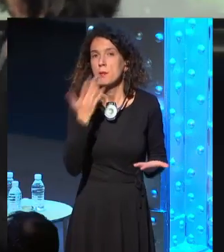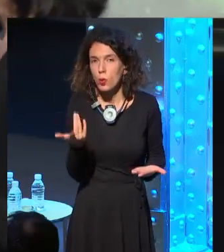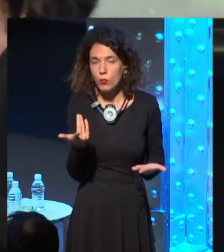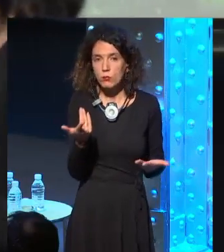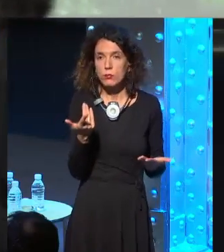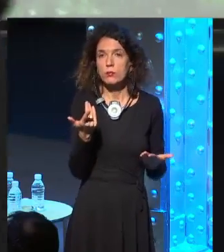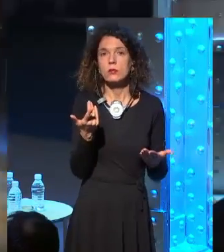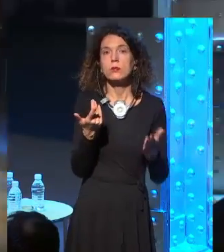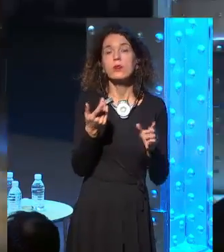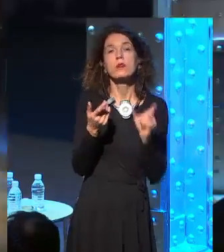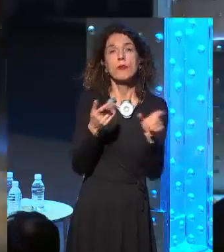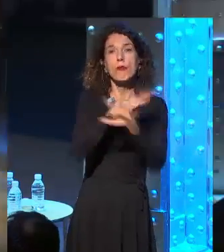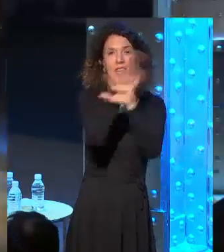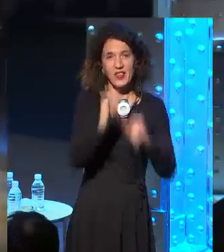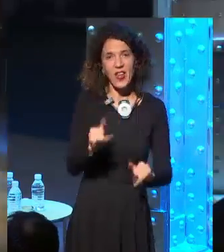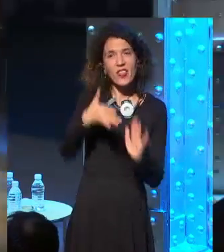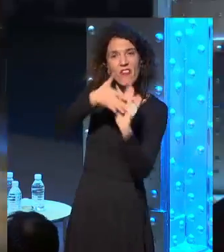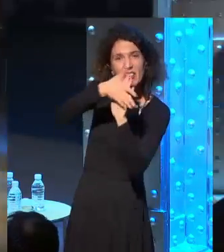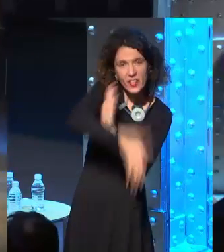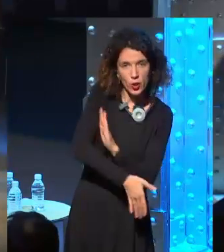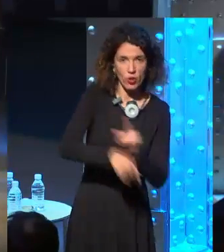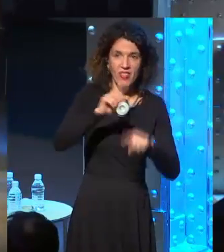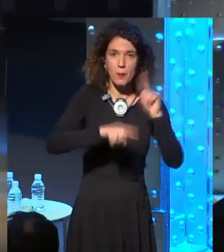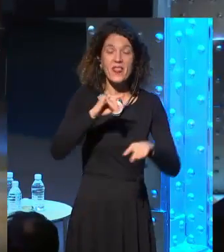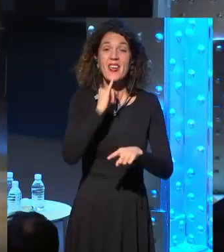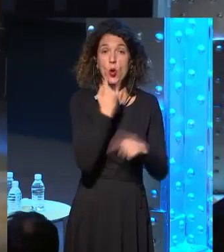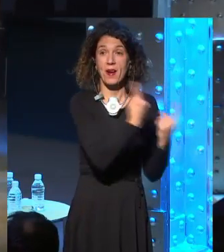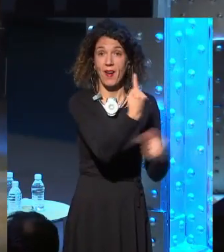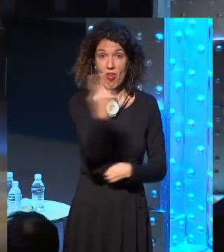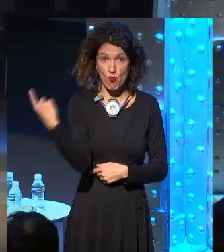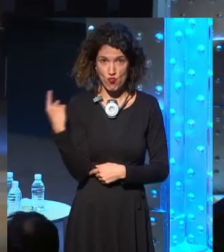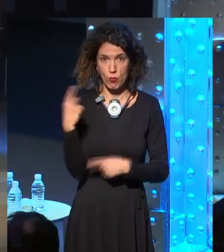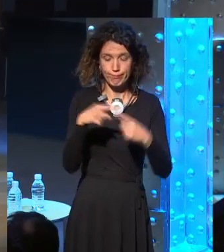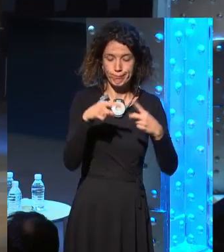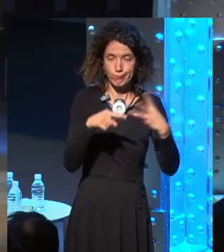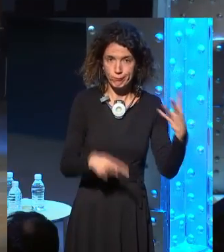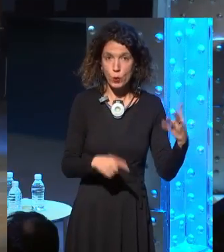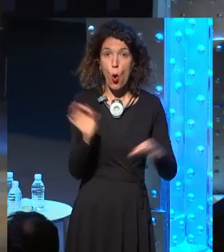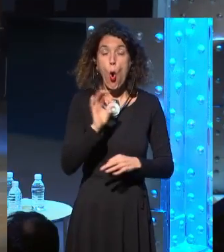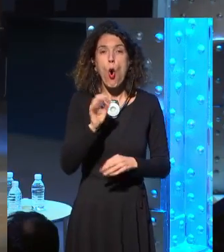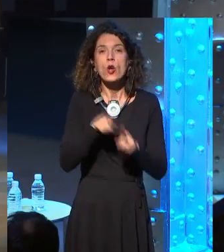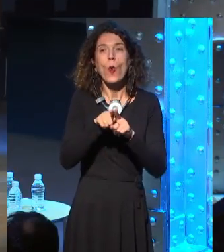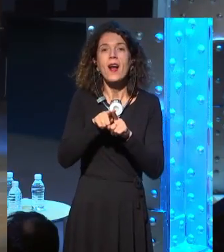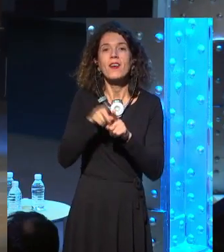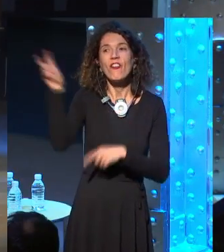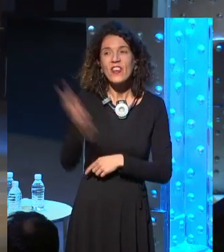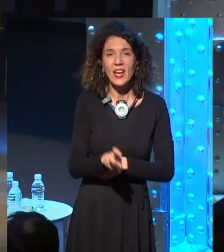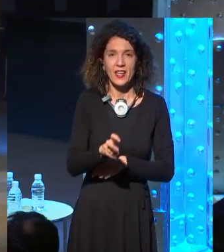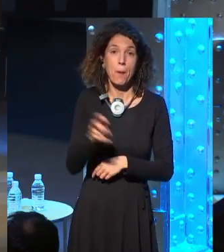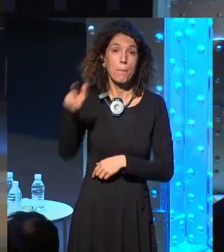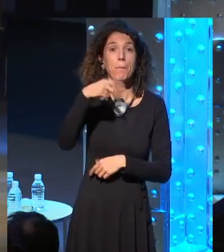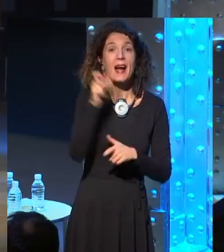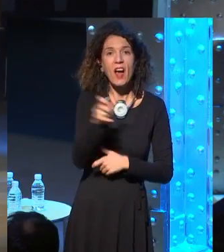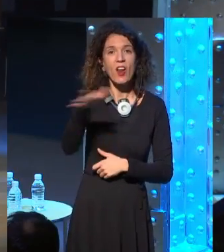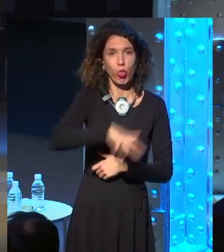happiness in different languages, or the root of the words referring